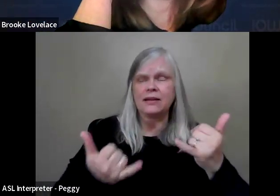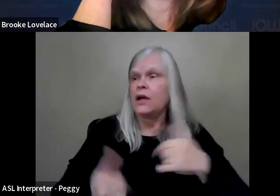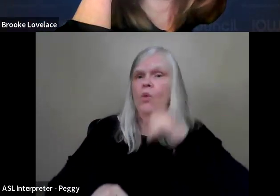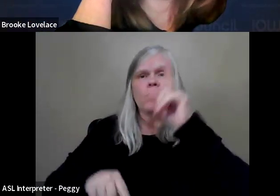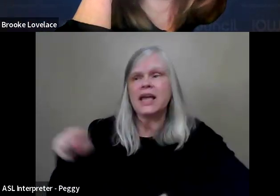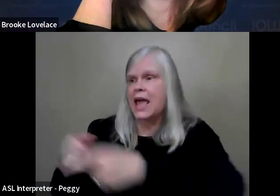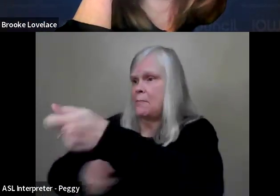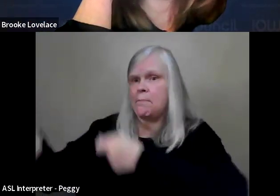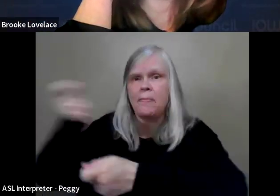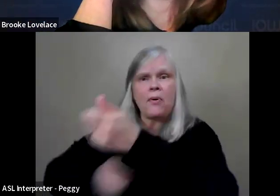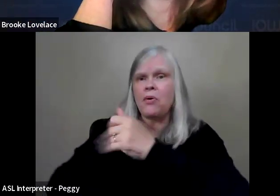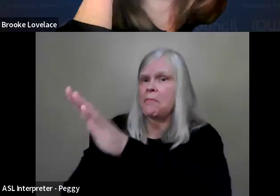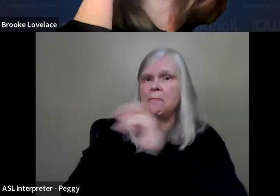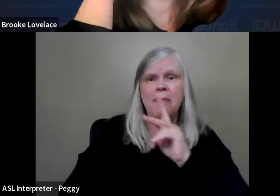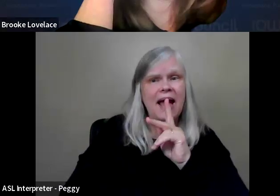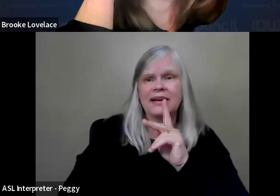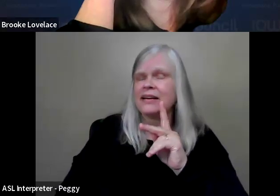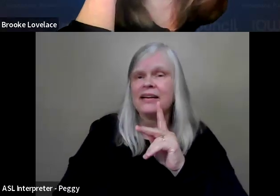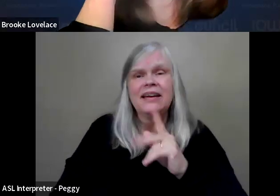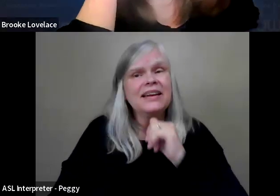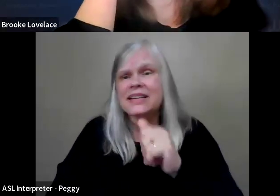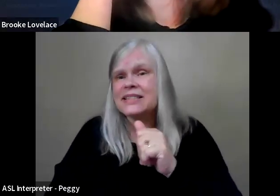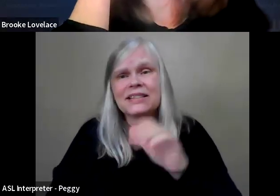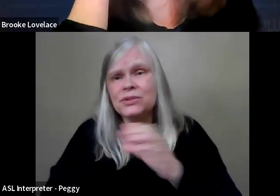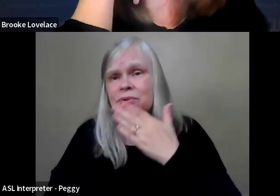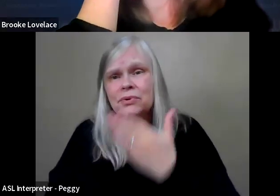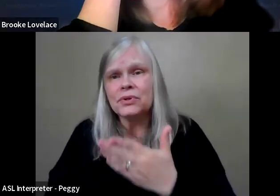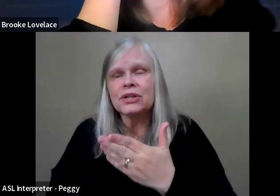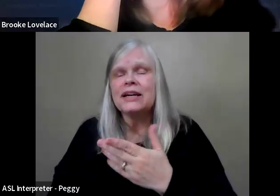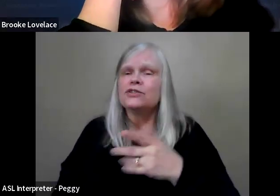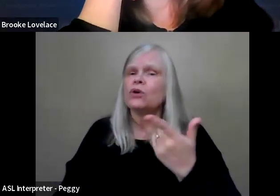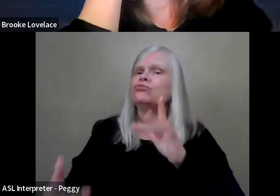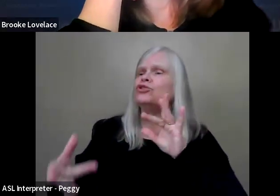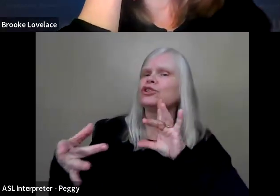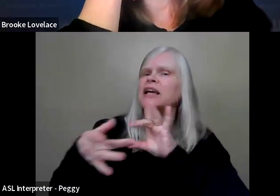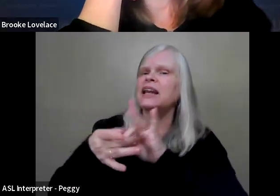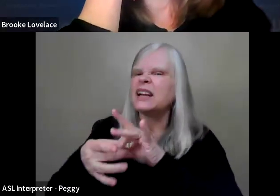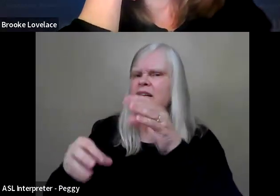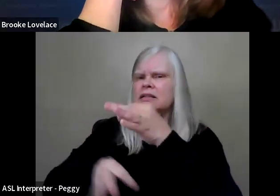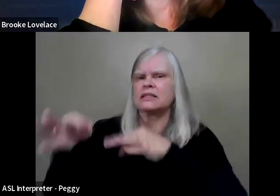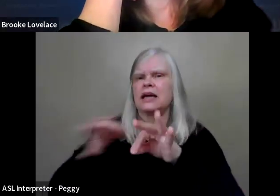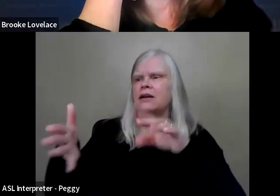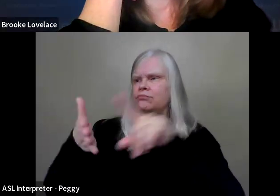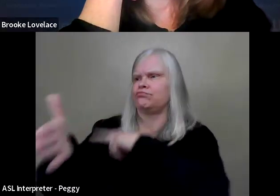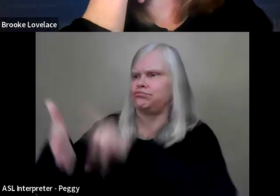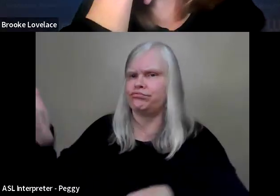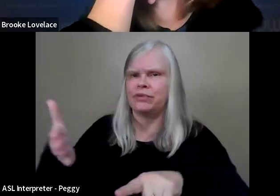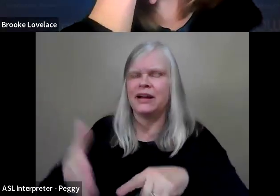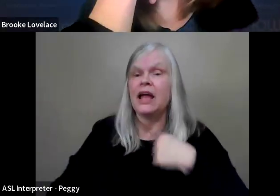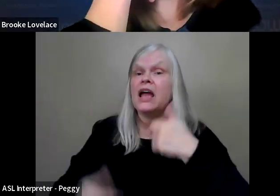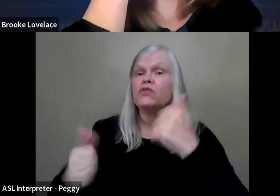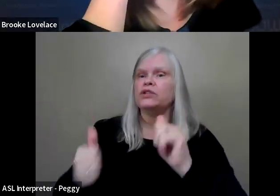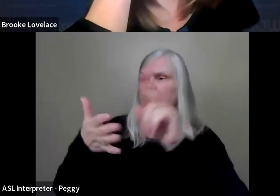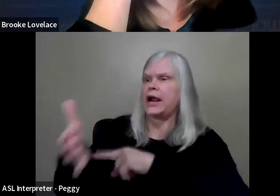our reality, and it really doesn't do much good. So it's better to connect instead of correct. When we try to